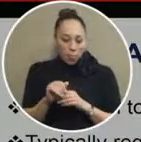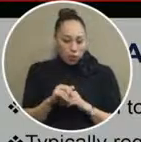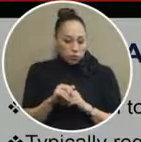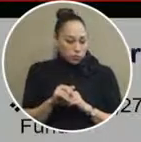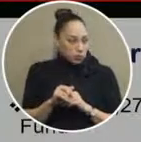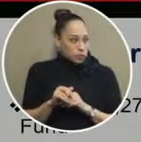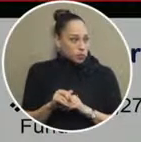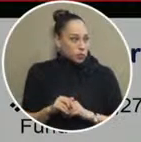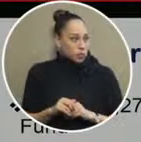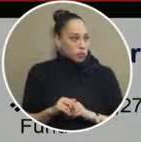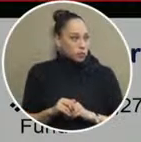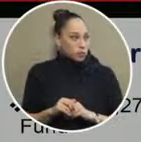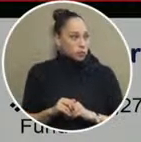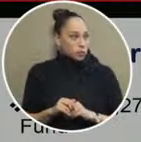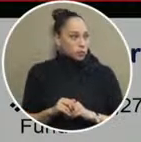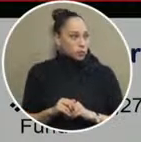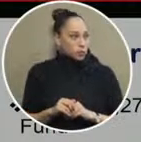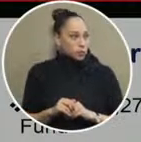Next slide.